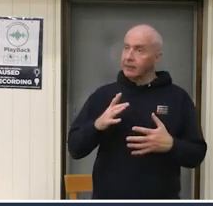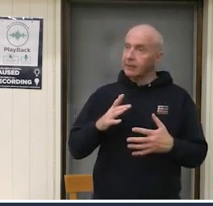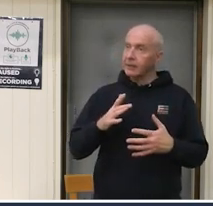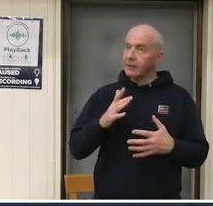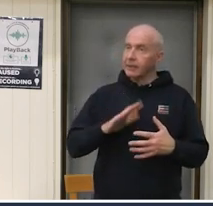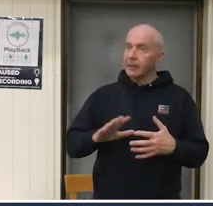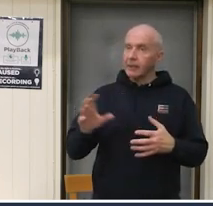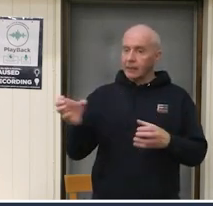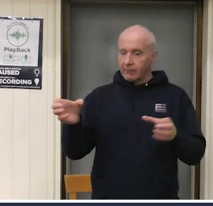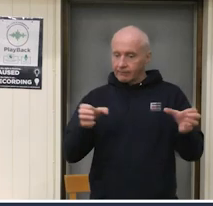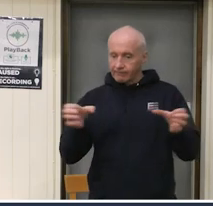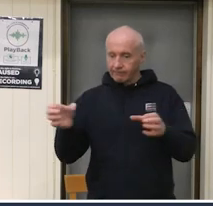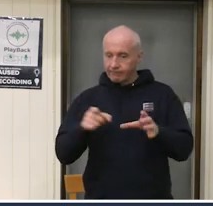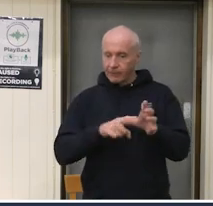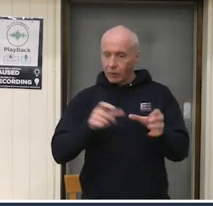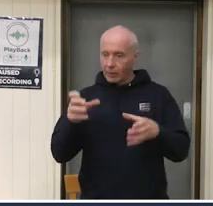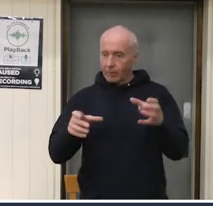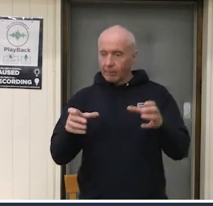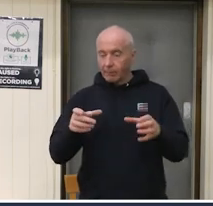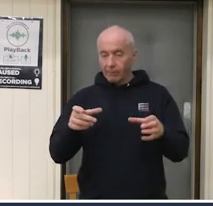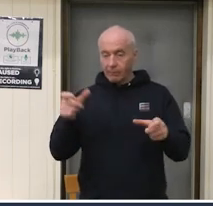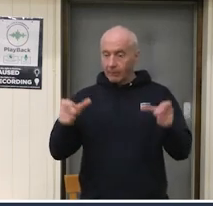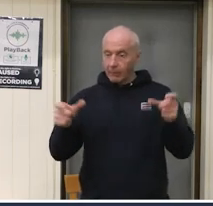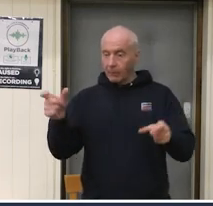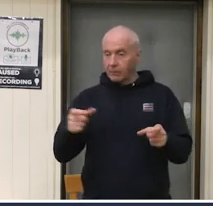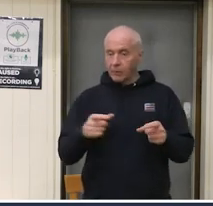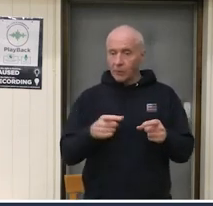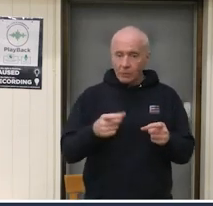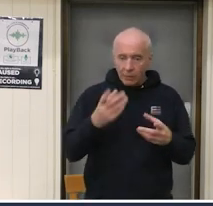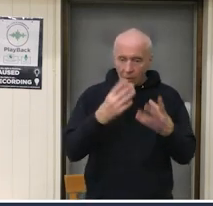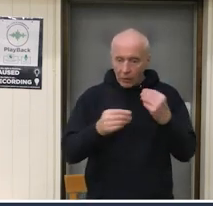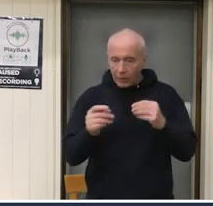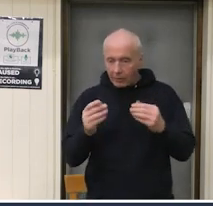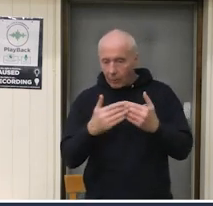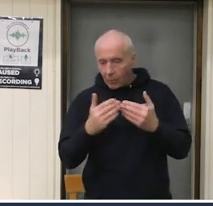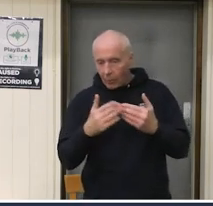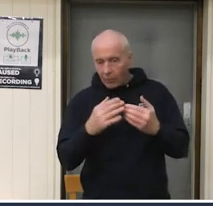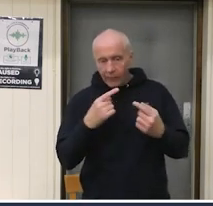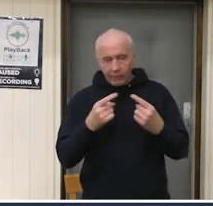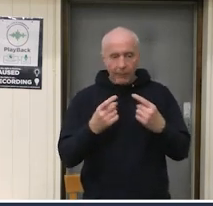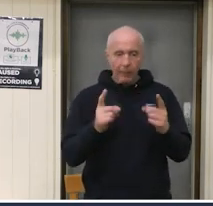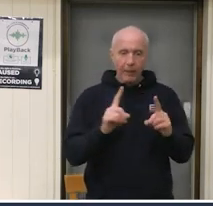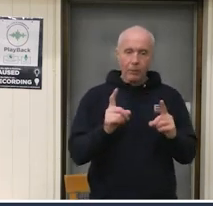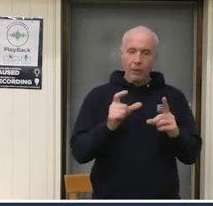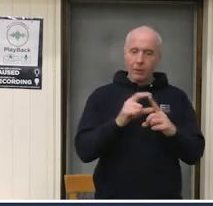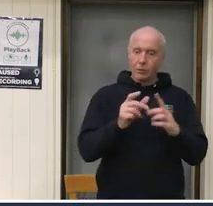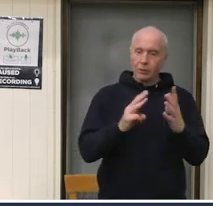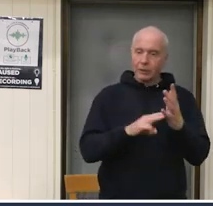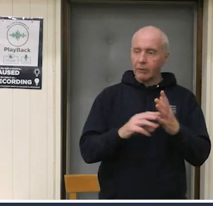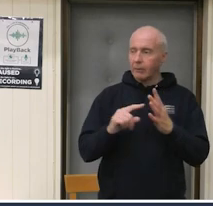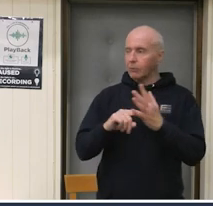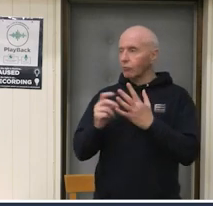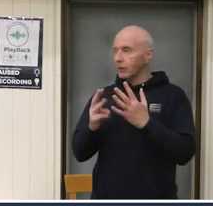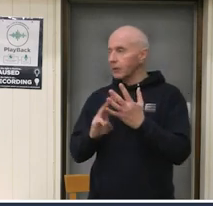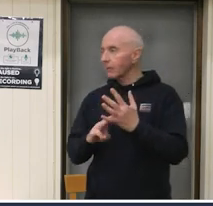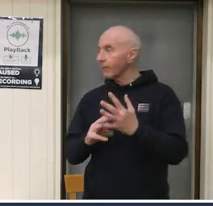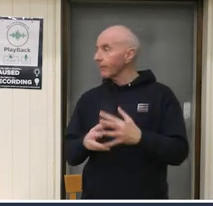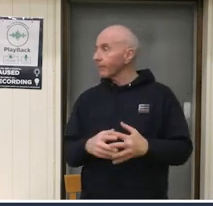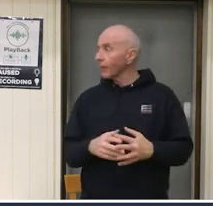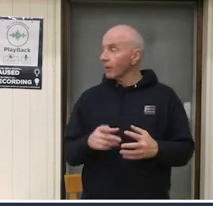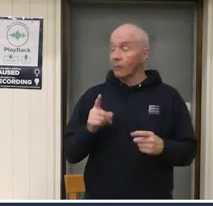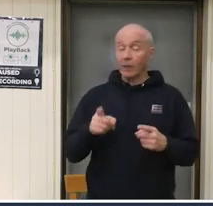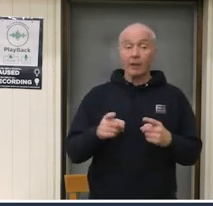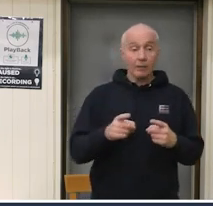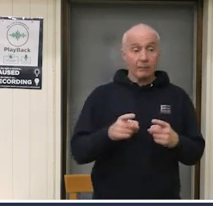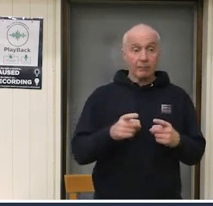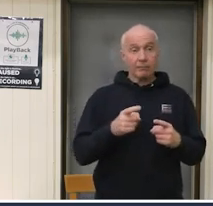deuterium and tritium experiments so that they can take them to the next step device. So they were absolutely stoked with that result. It's really good